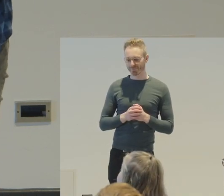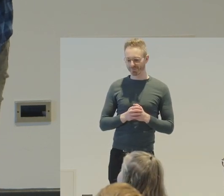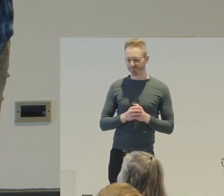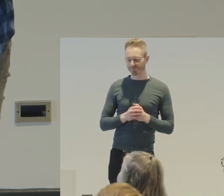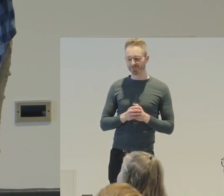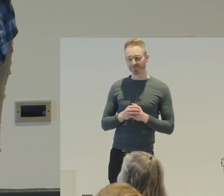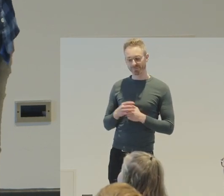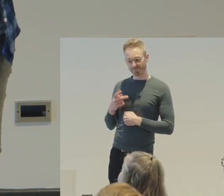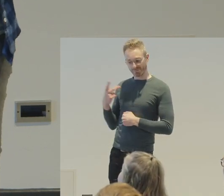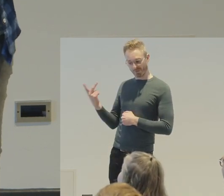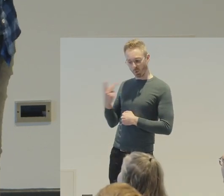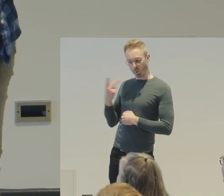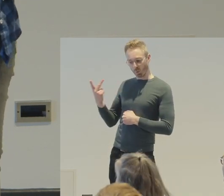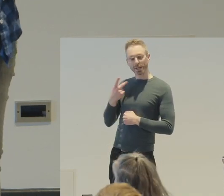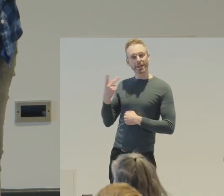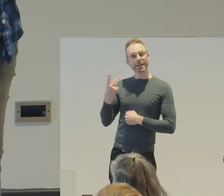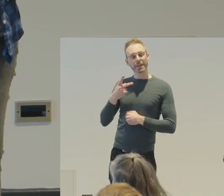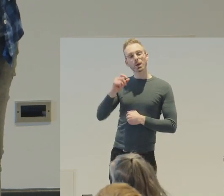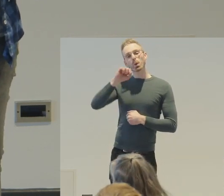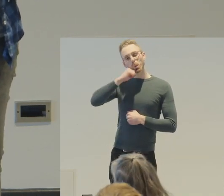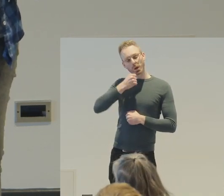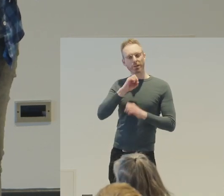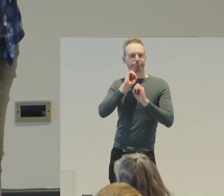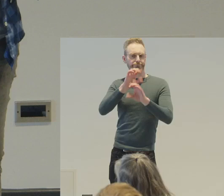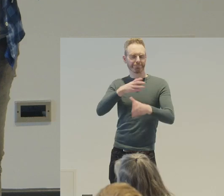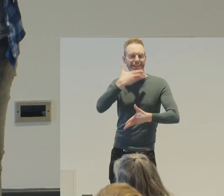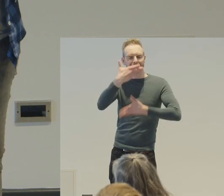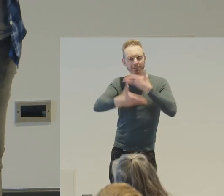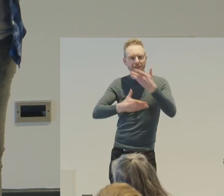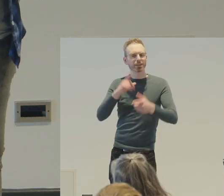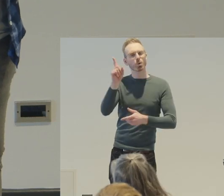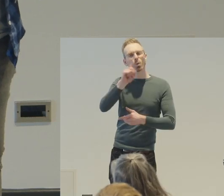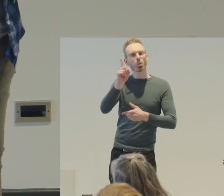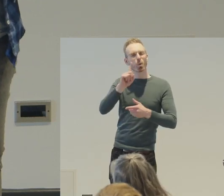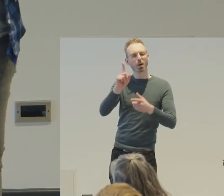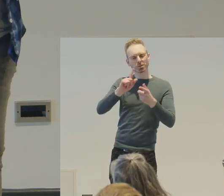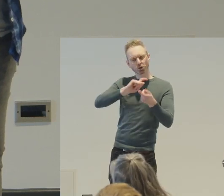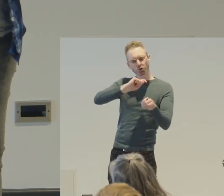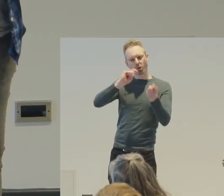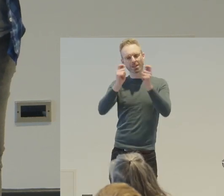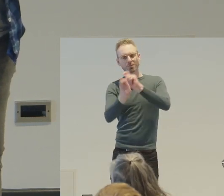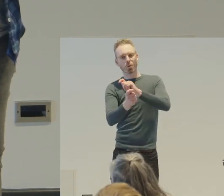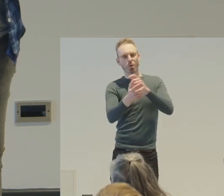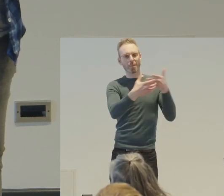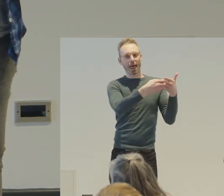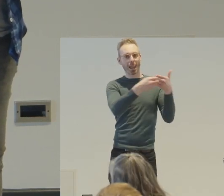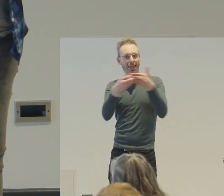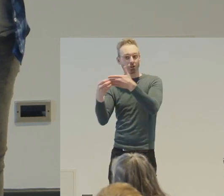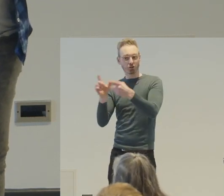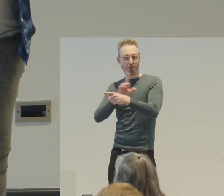We'll be talking a bit more about transforming leadership later on.